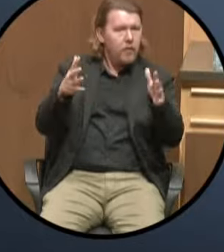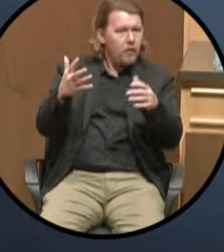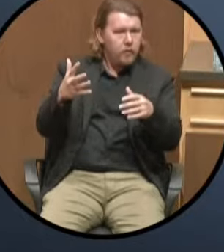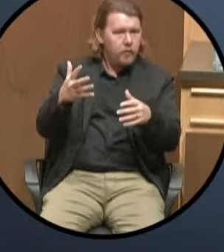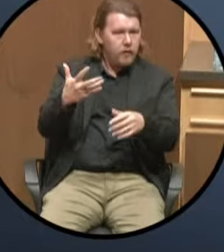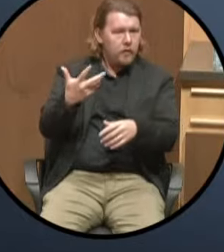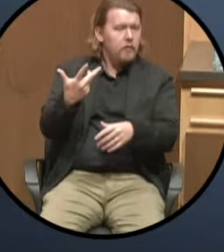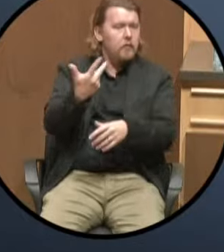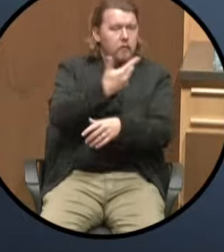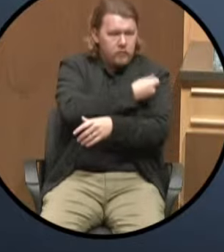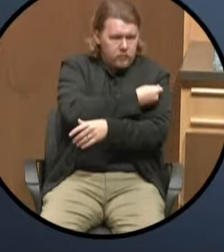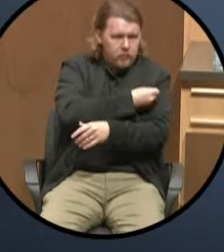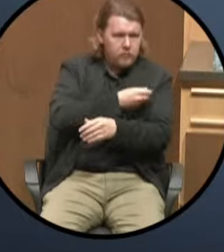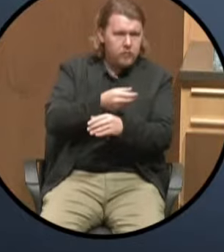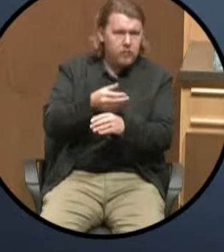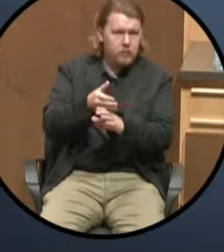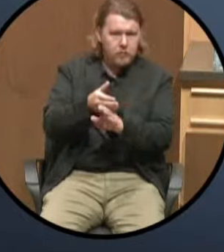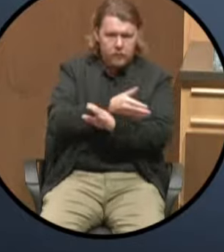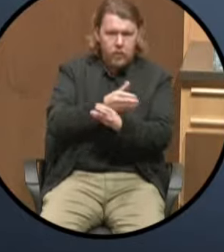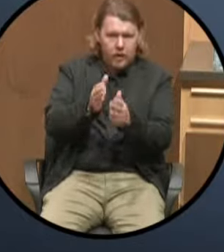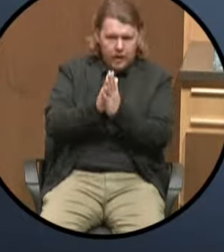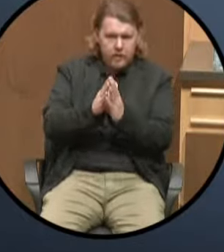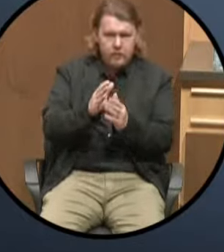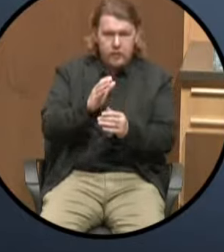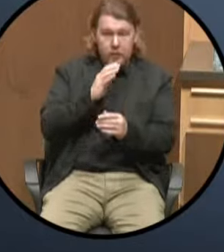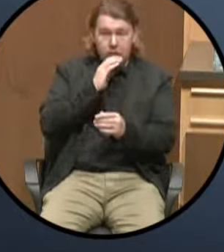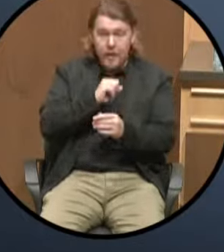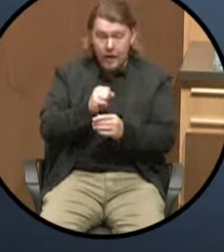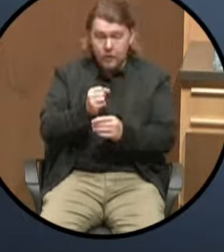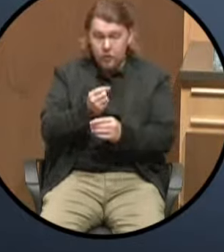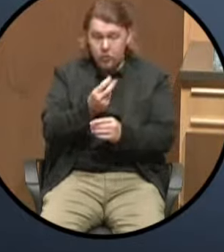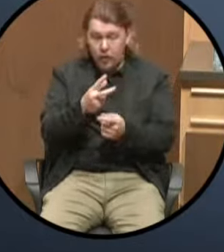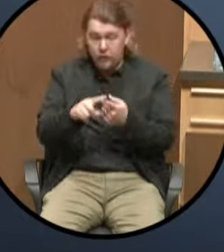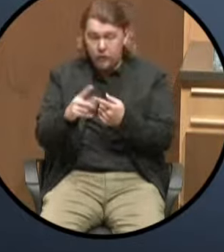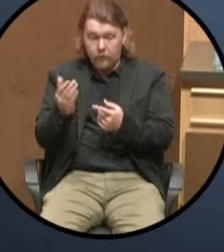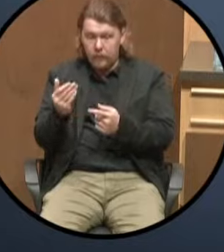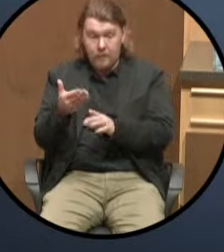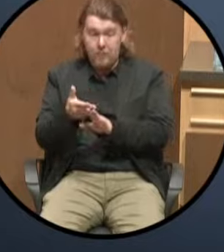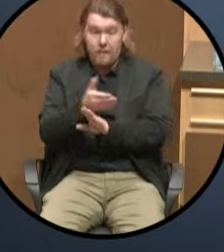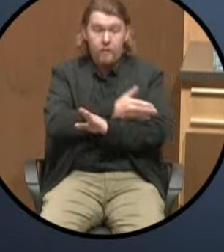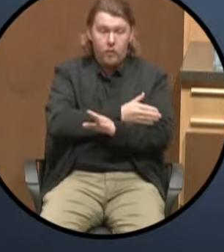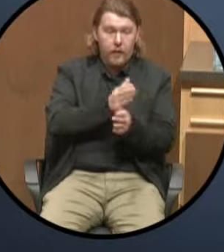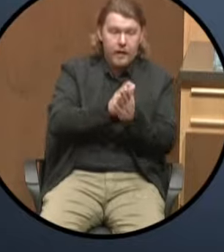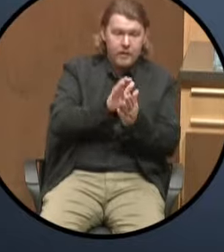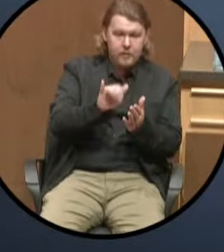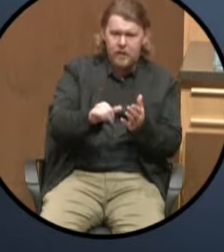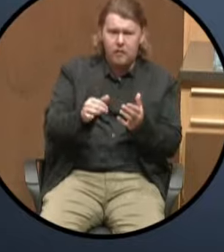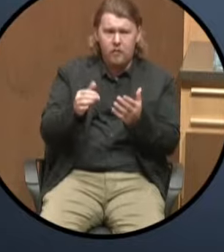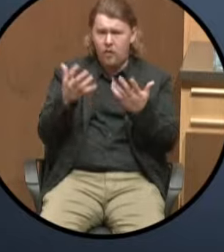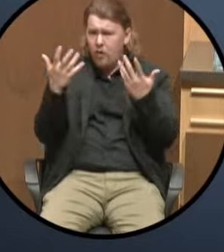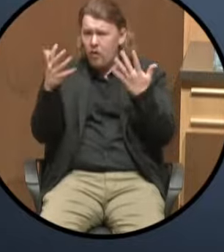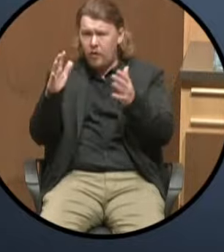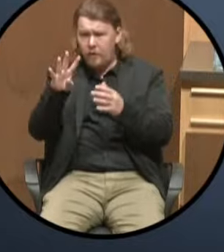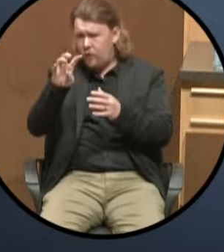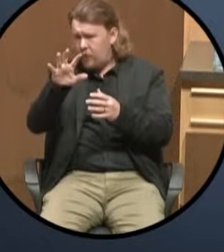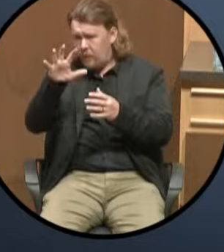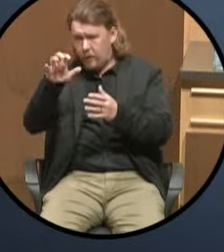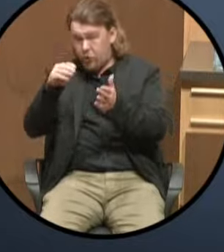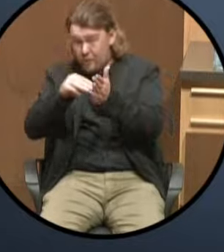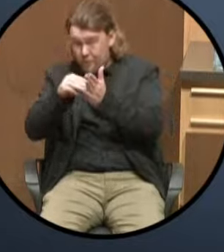we're asking people 12 to 15 years of age to start participating. There is a lot of data from across the